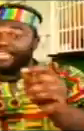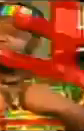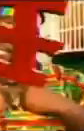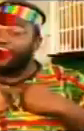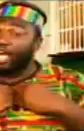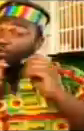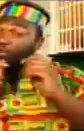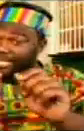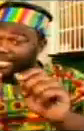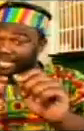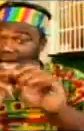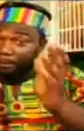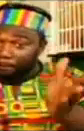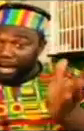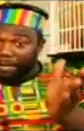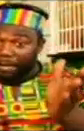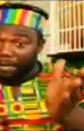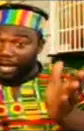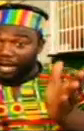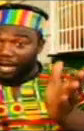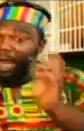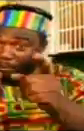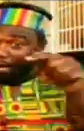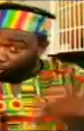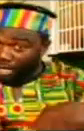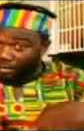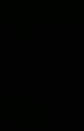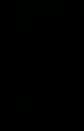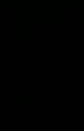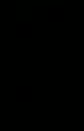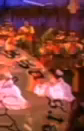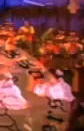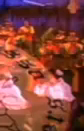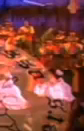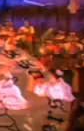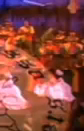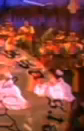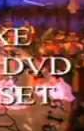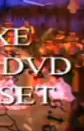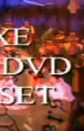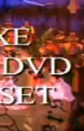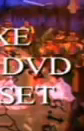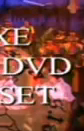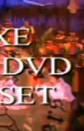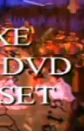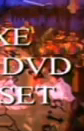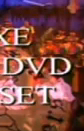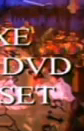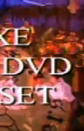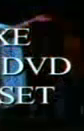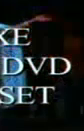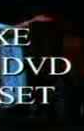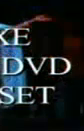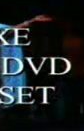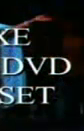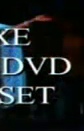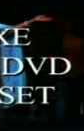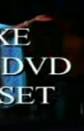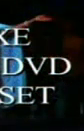Sikuma. Kibwe say, read the seat and play playway. Make your mark today. Make sure you and your family get your very own